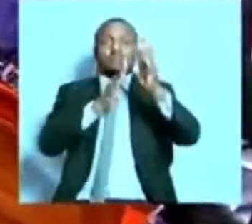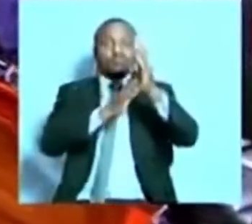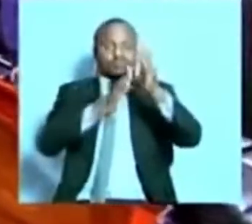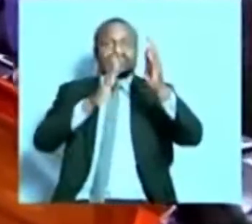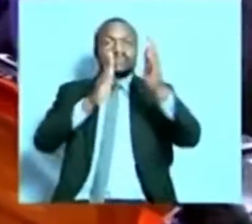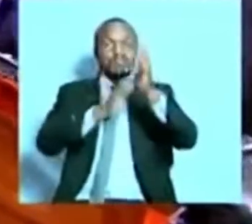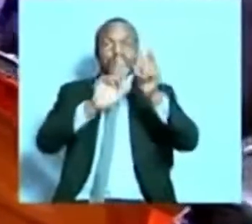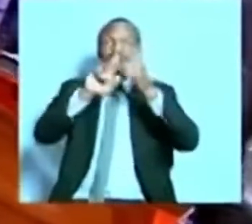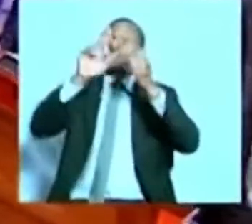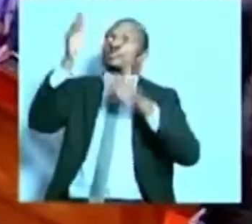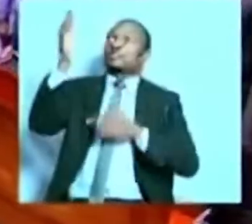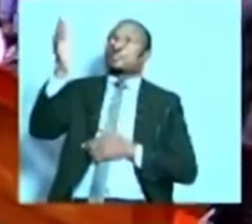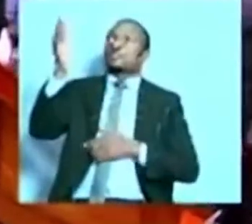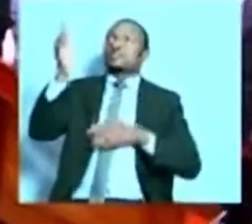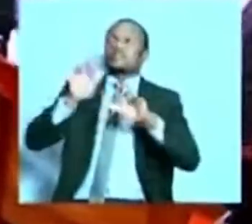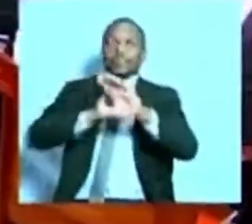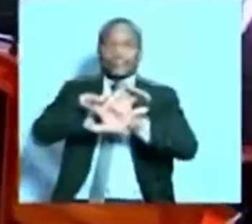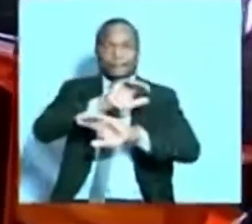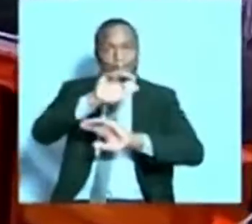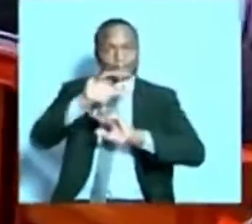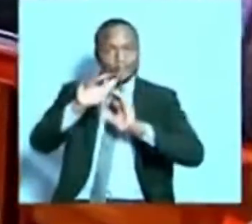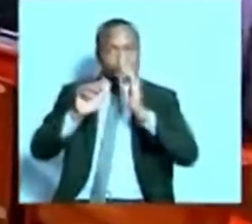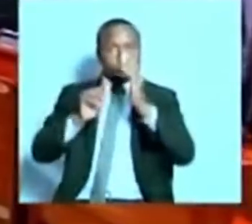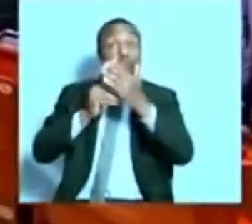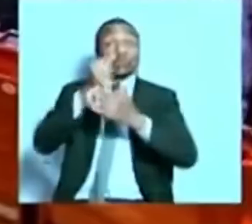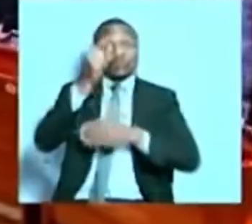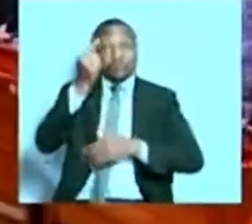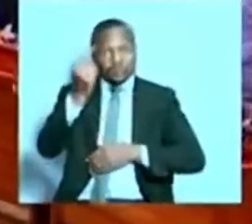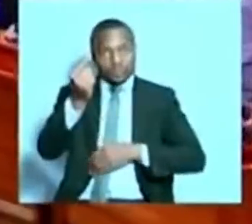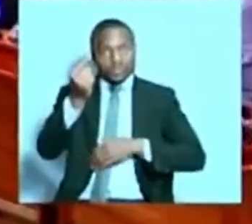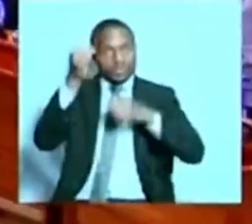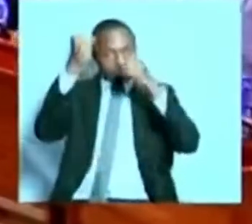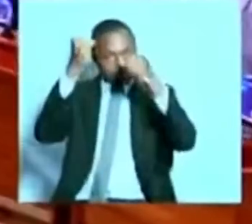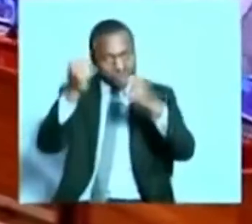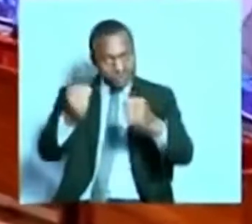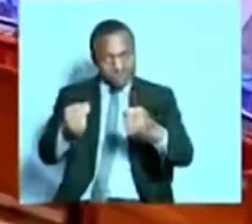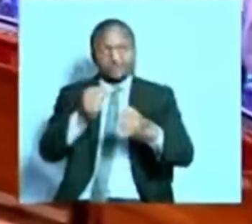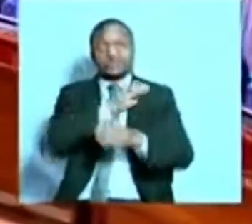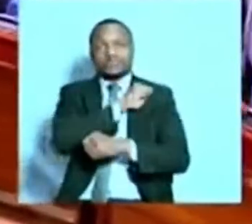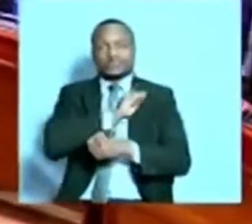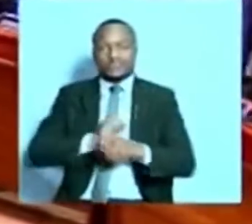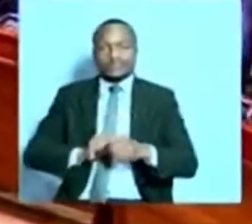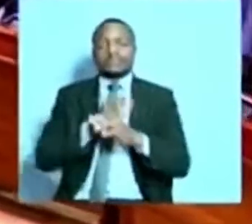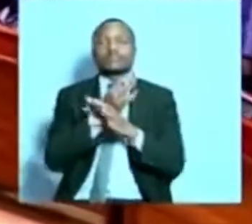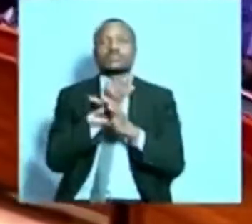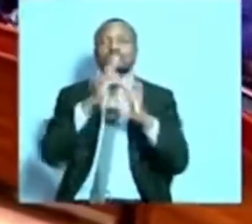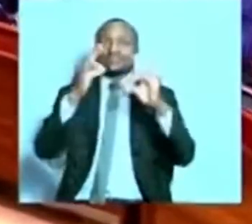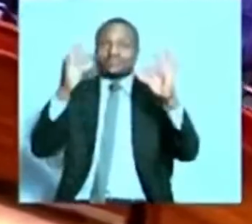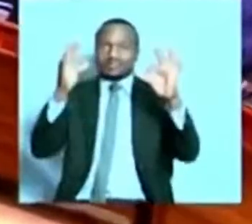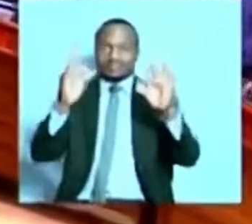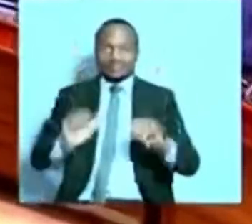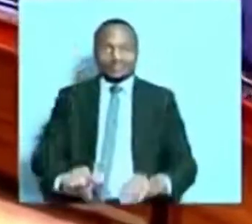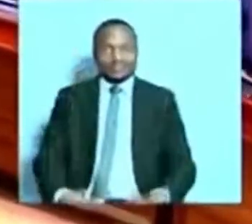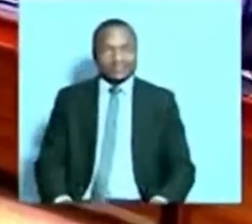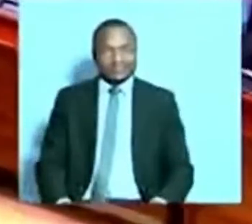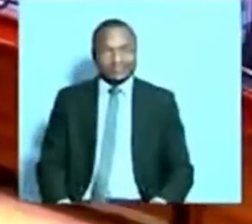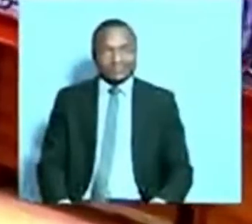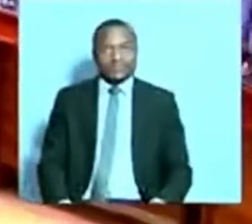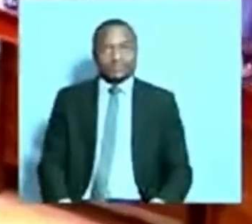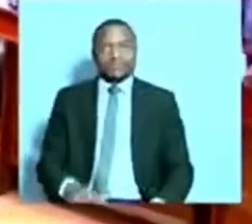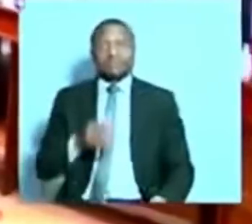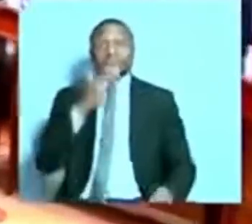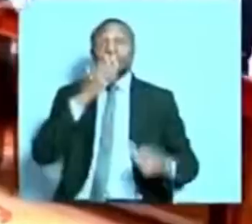Zambia, praise to thee, oh, one, strong and